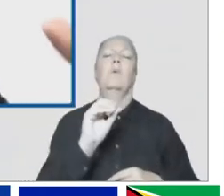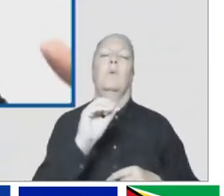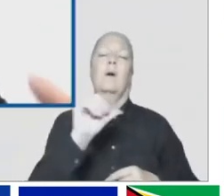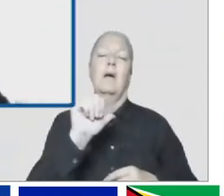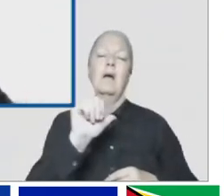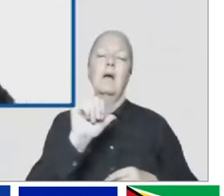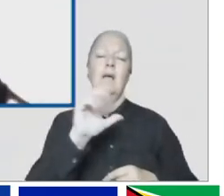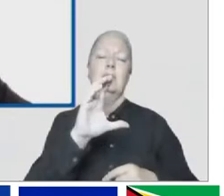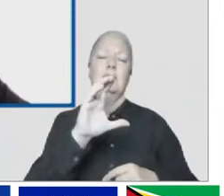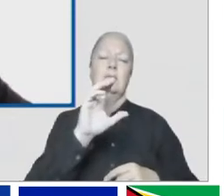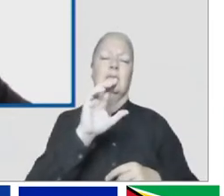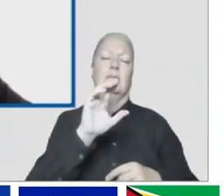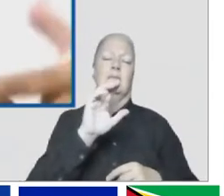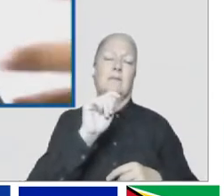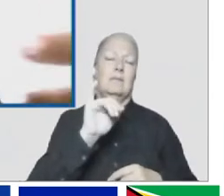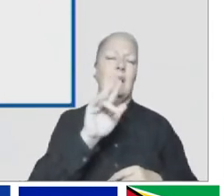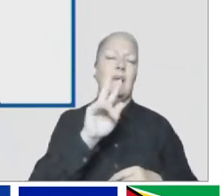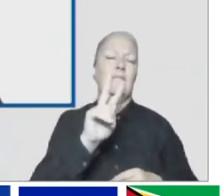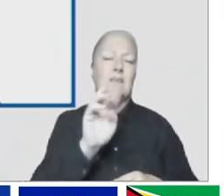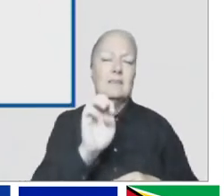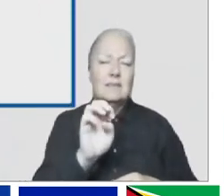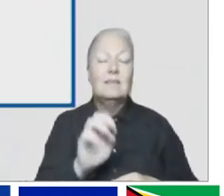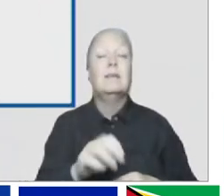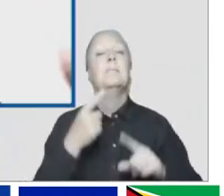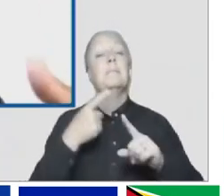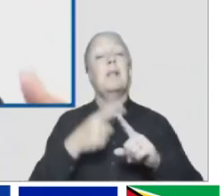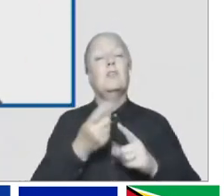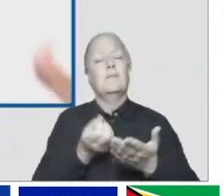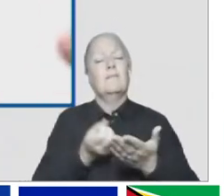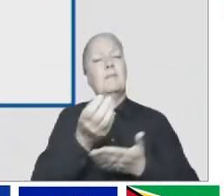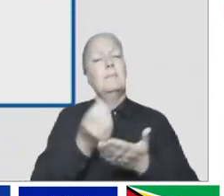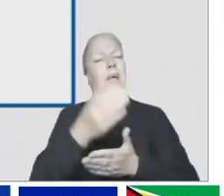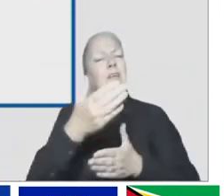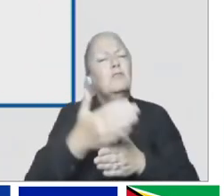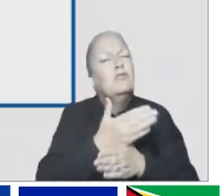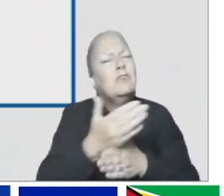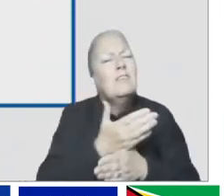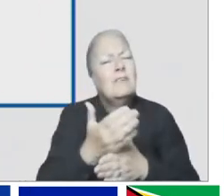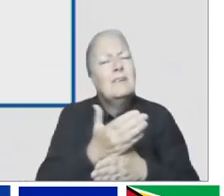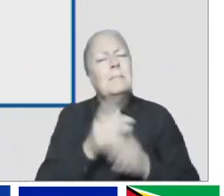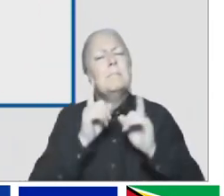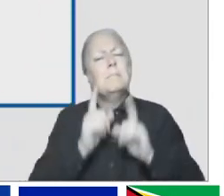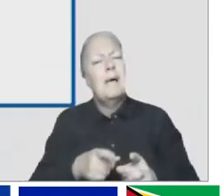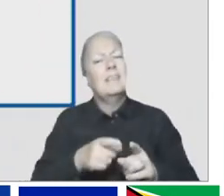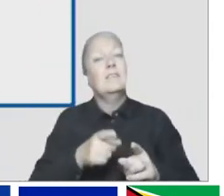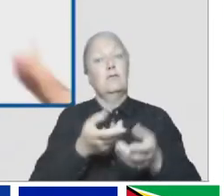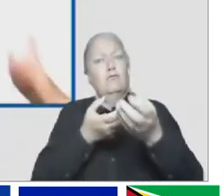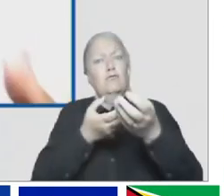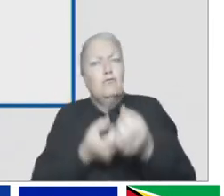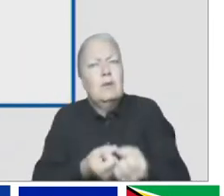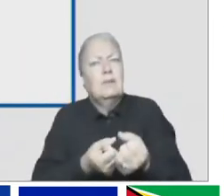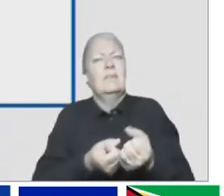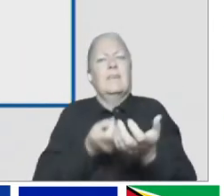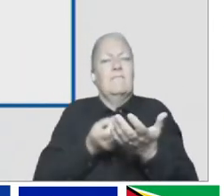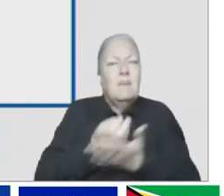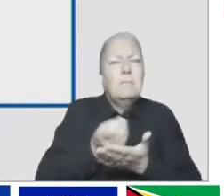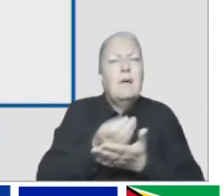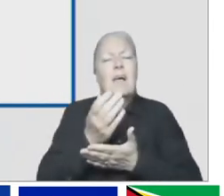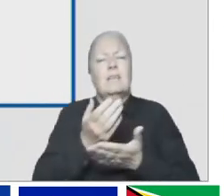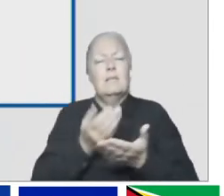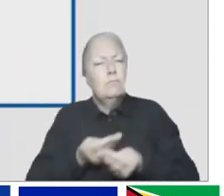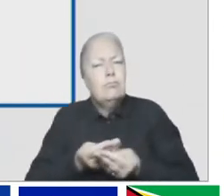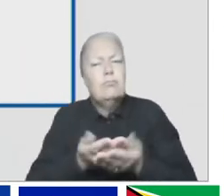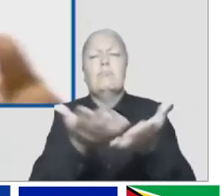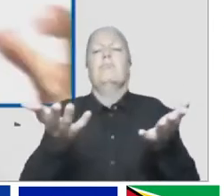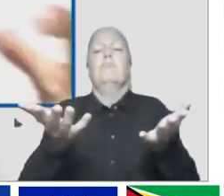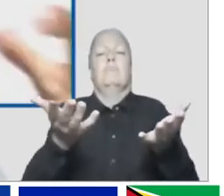time of crisis, credibility, trust is important, and the information that is shared to allow for collaboration of the various